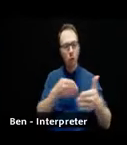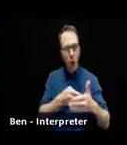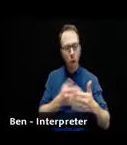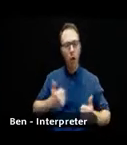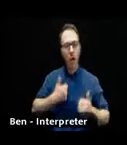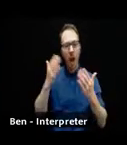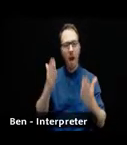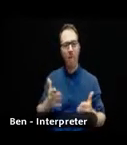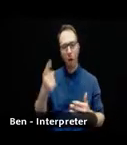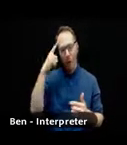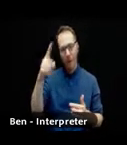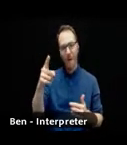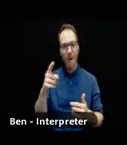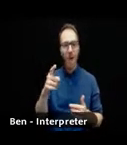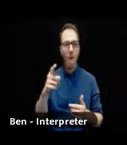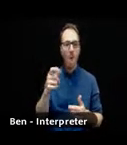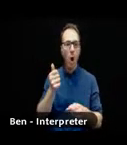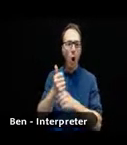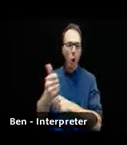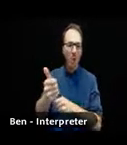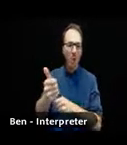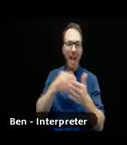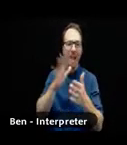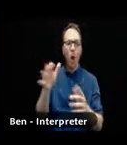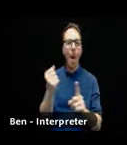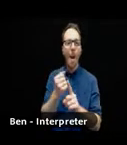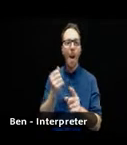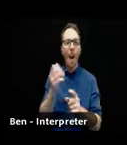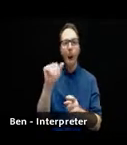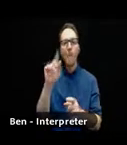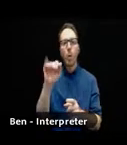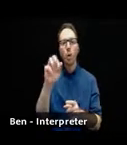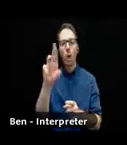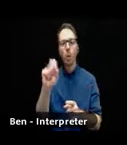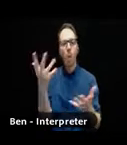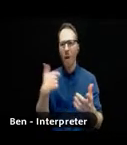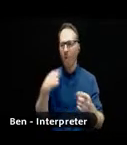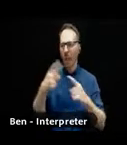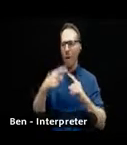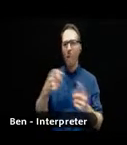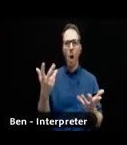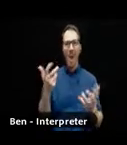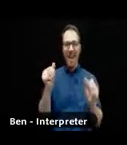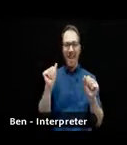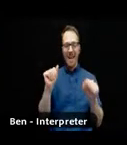for refusing to testify against their abusers? I'm like, what have we come from? Or